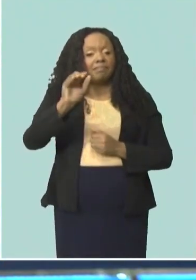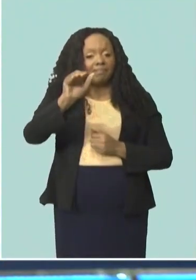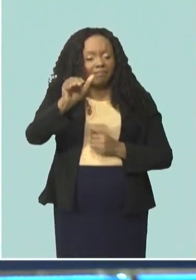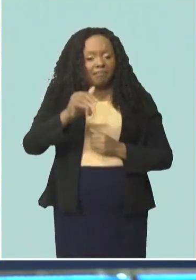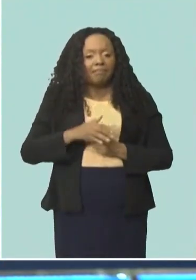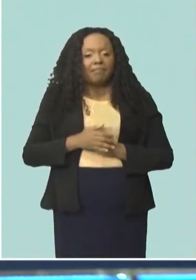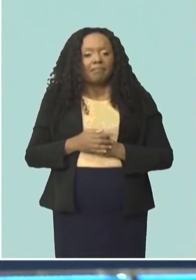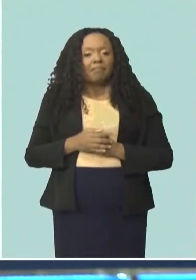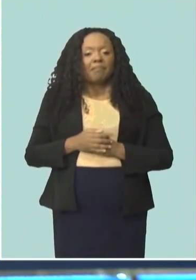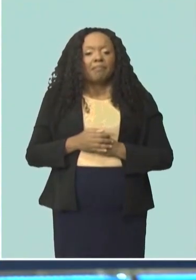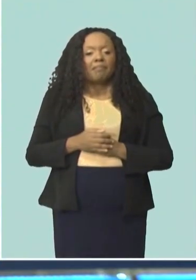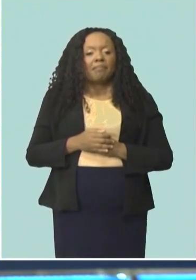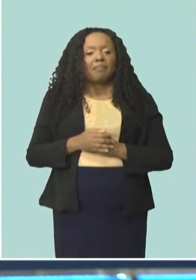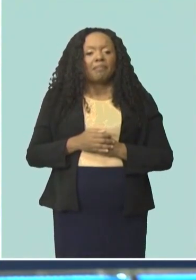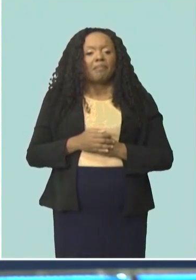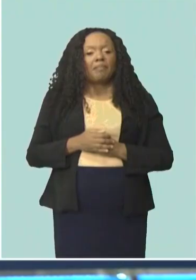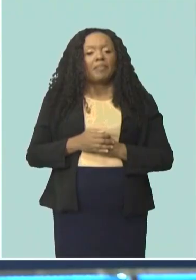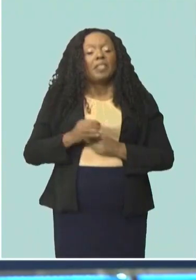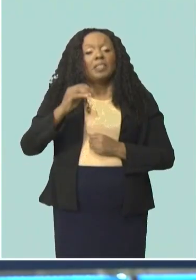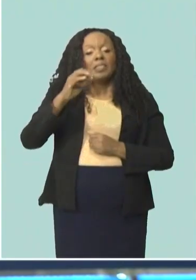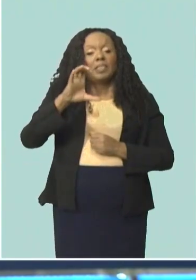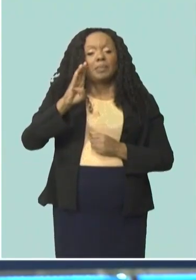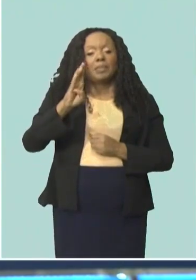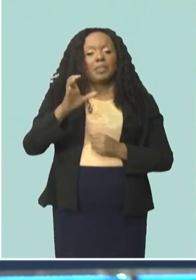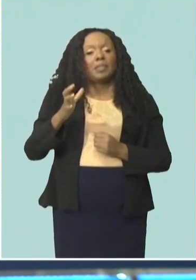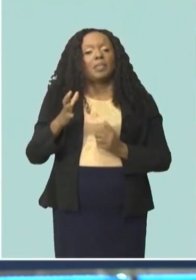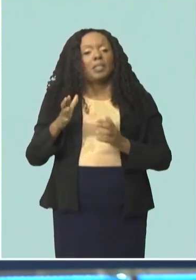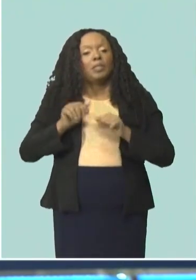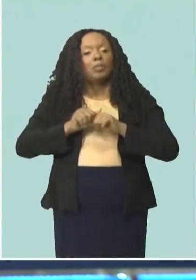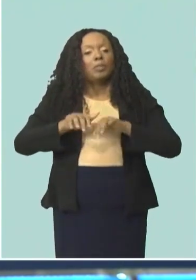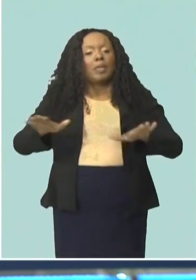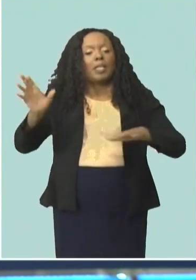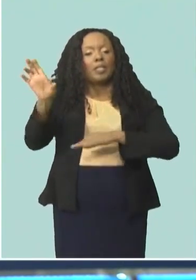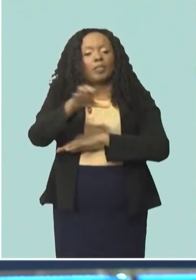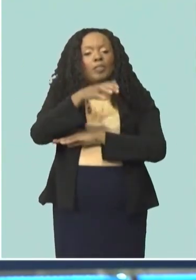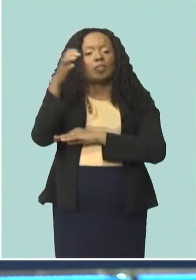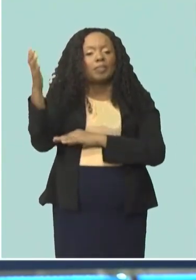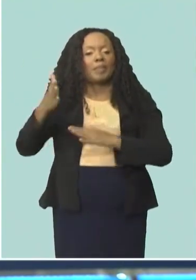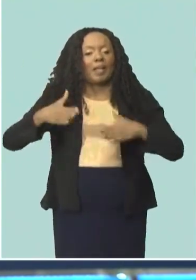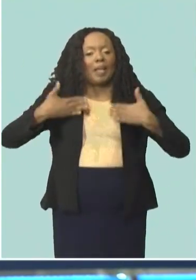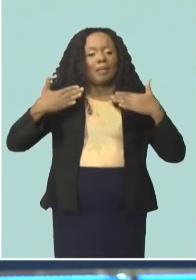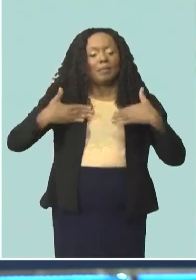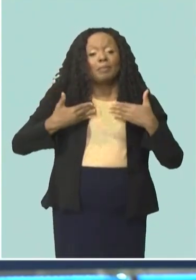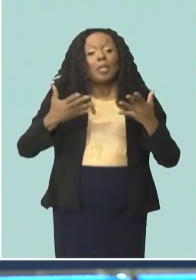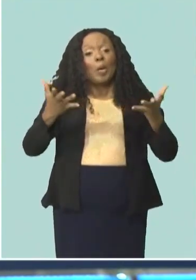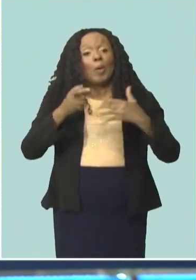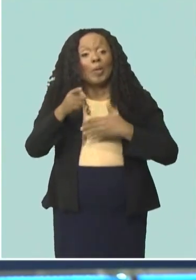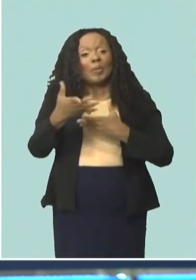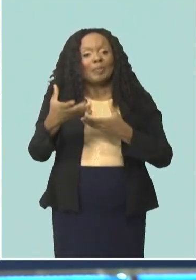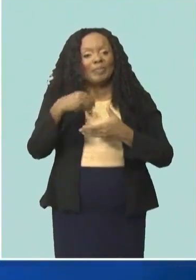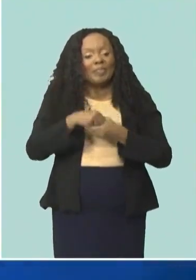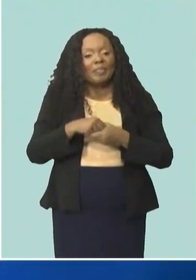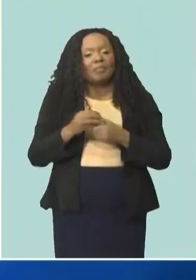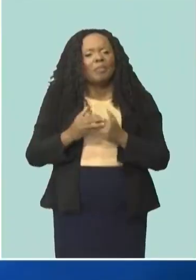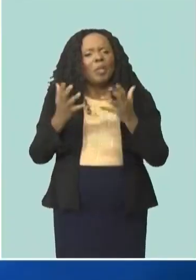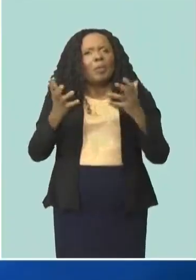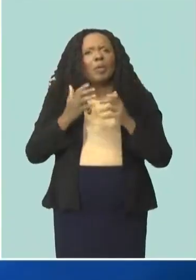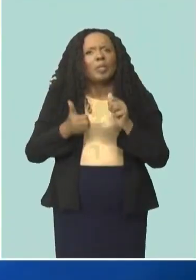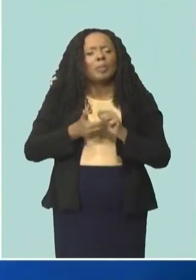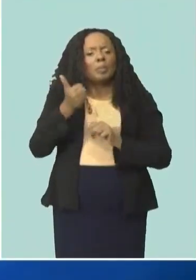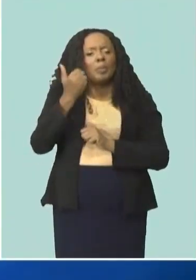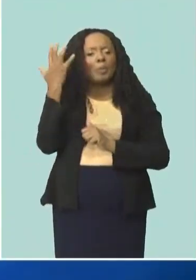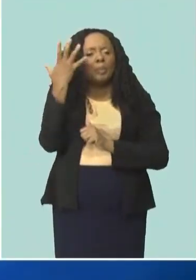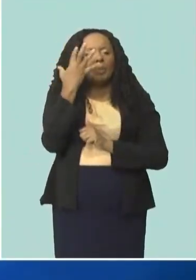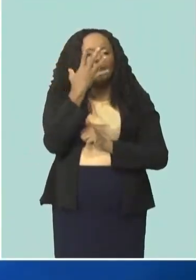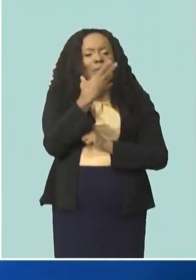Just a reminder, CBC NewsNight is spreading some Christmas cheer and we want you to be part of it. We're looking for the island's most